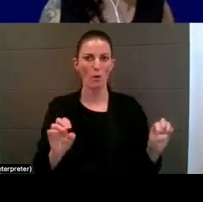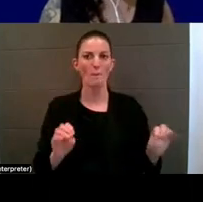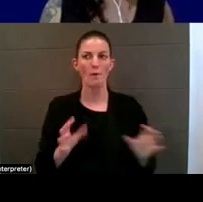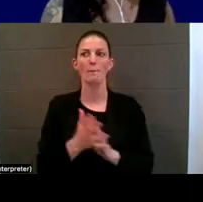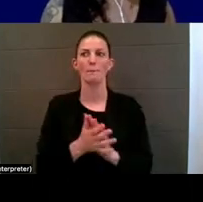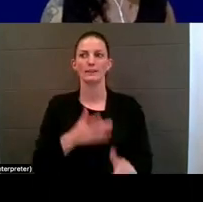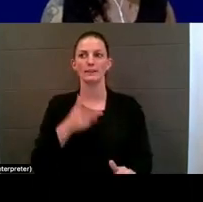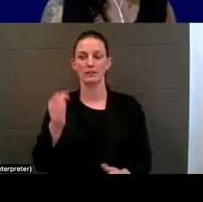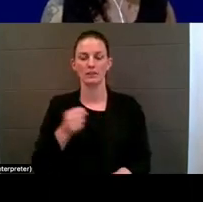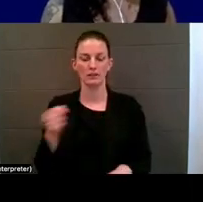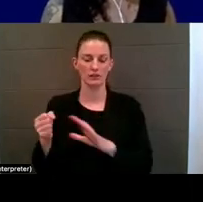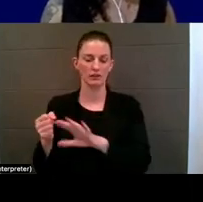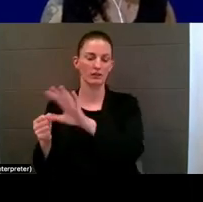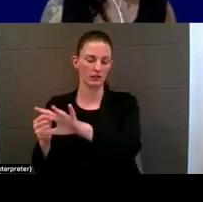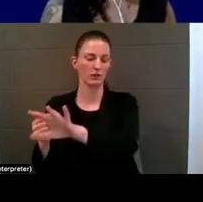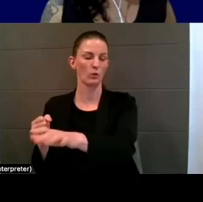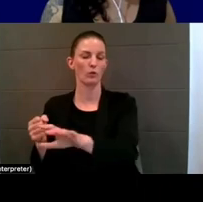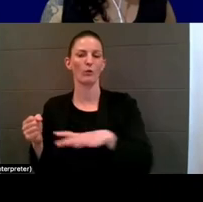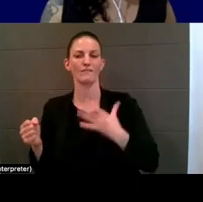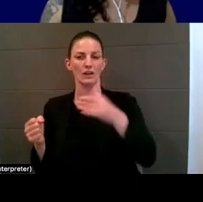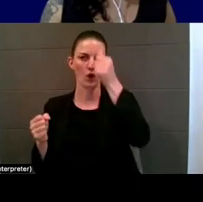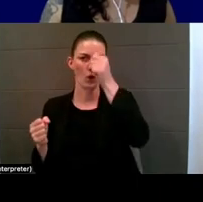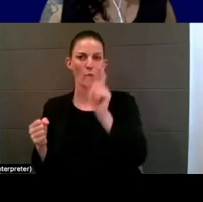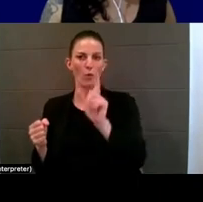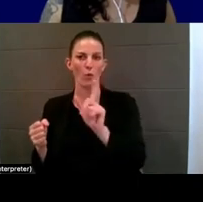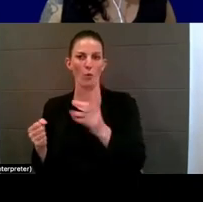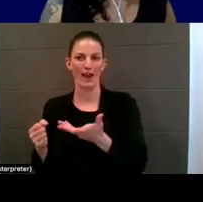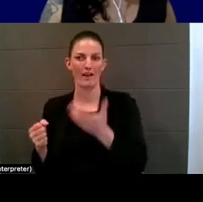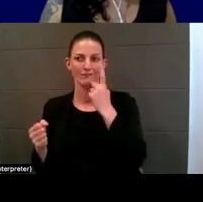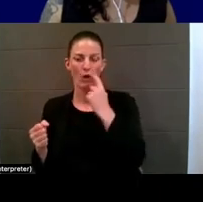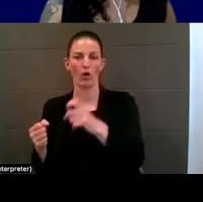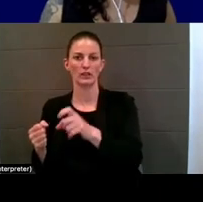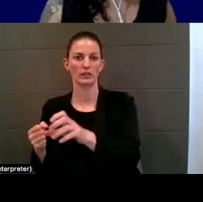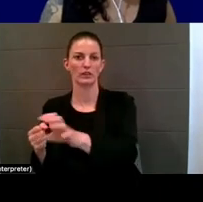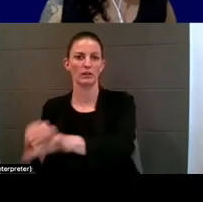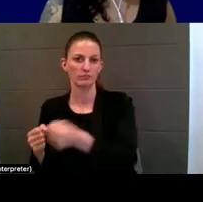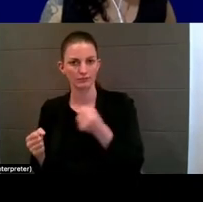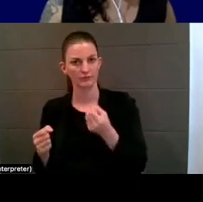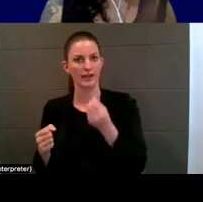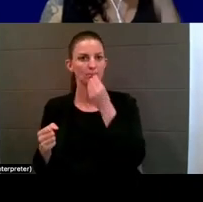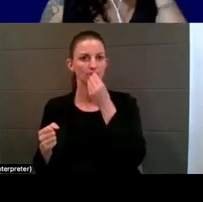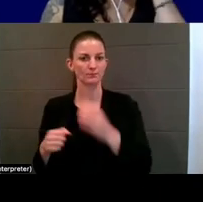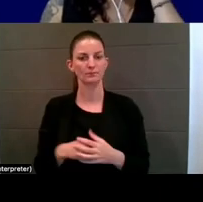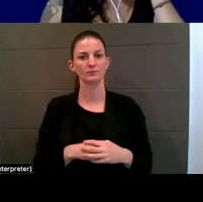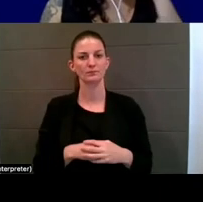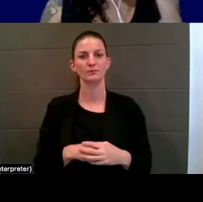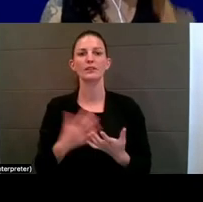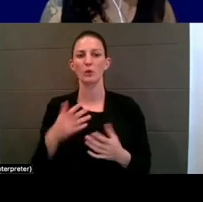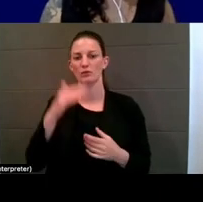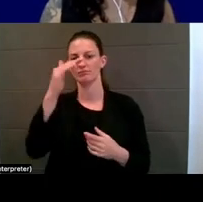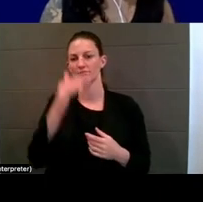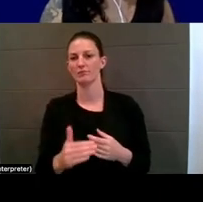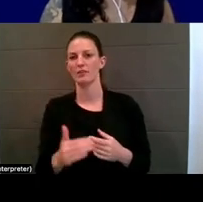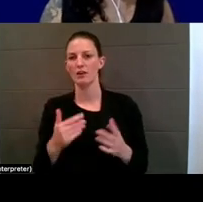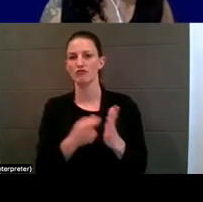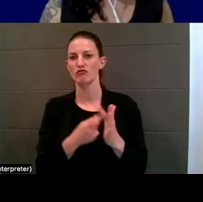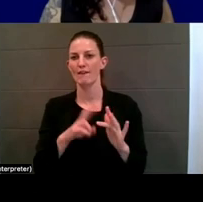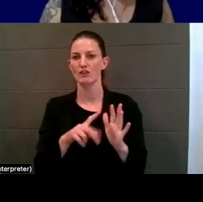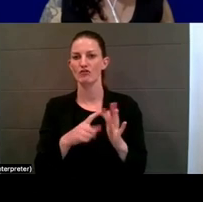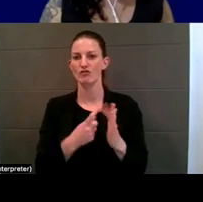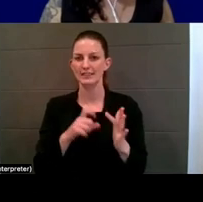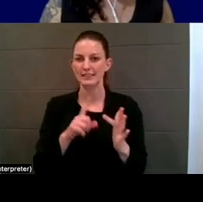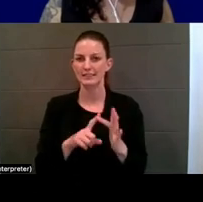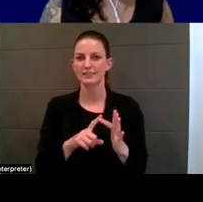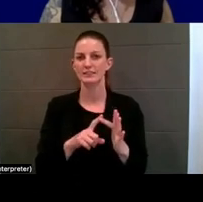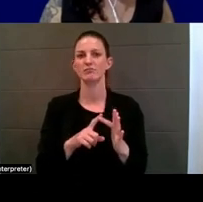it. Okay. So at the end, there's some of the references and resources at the end of